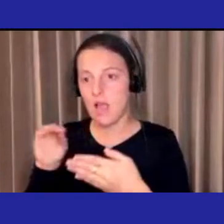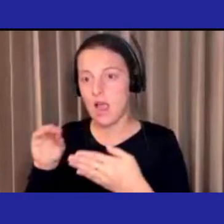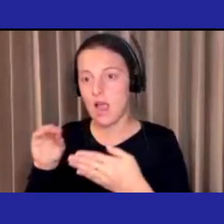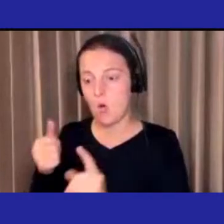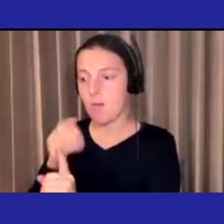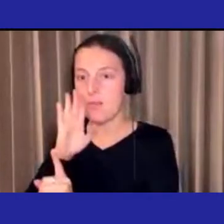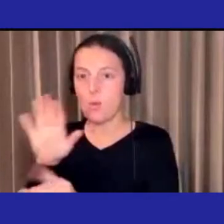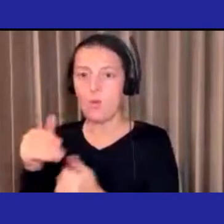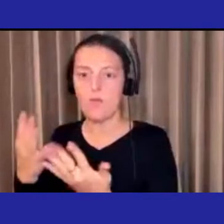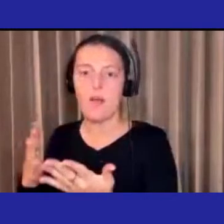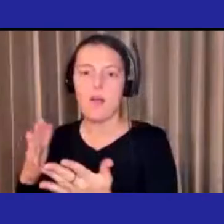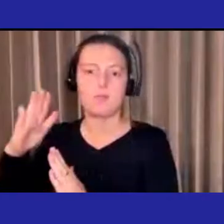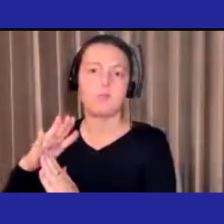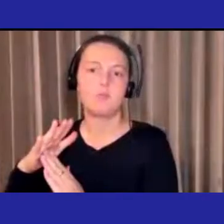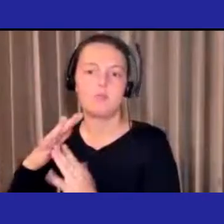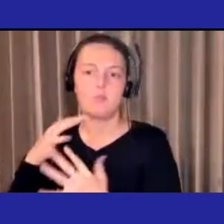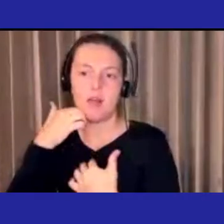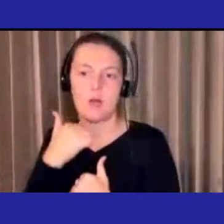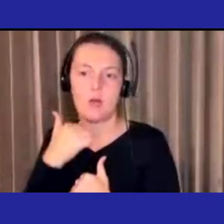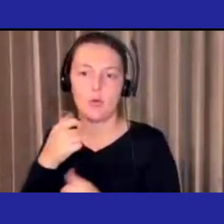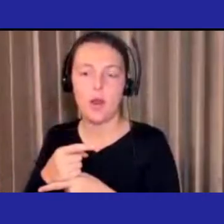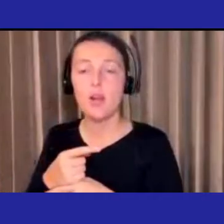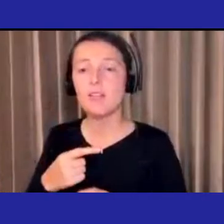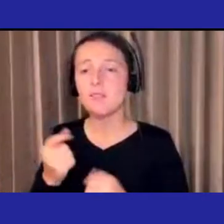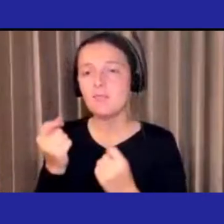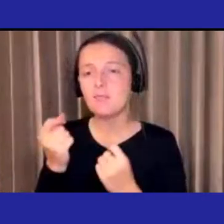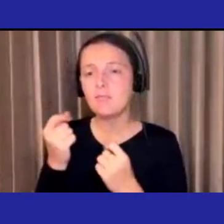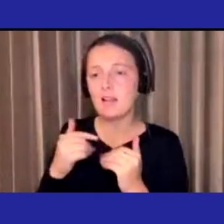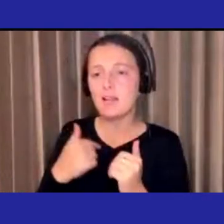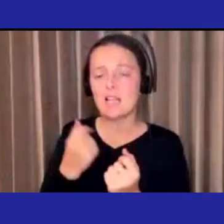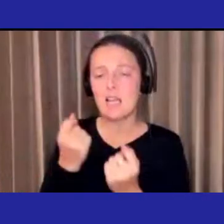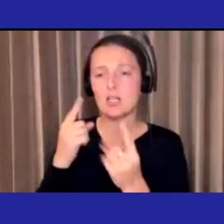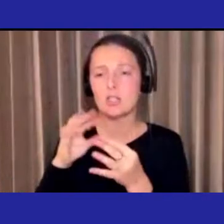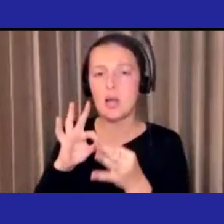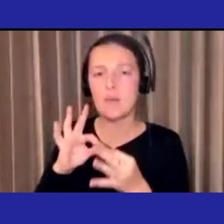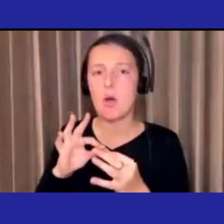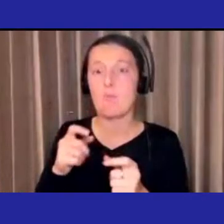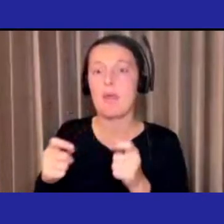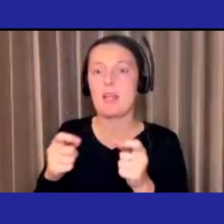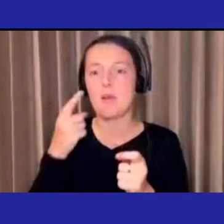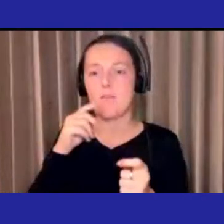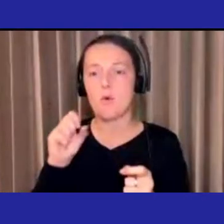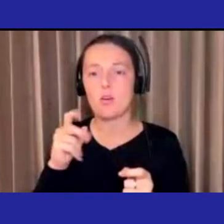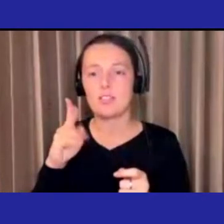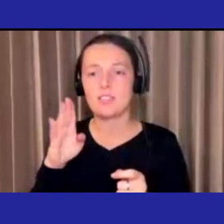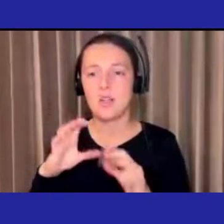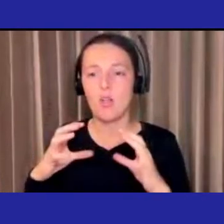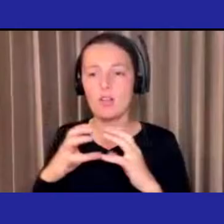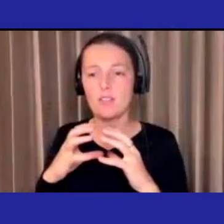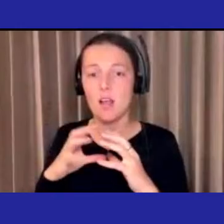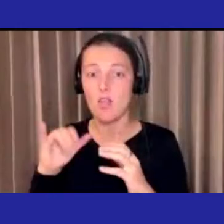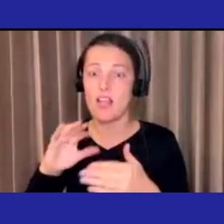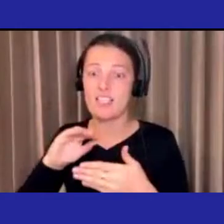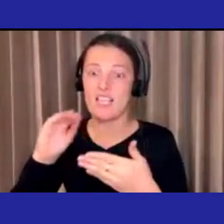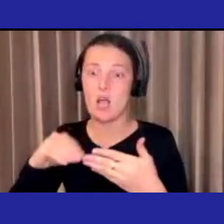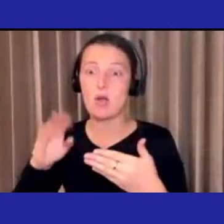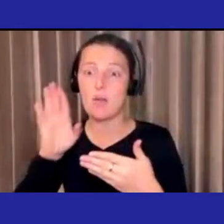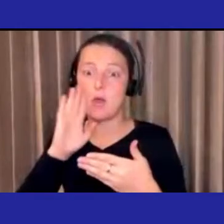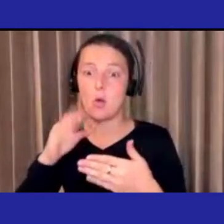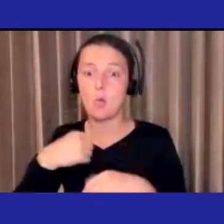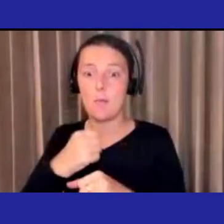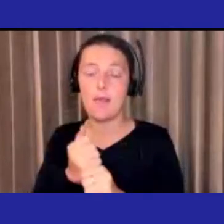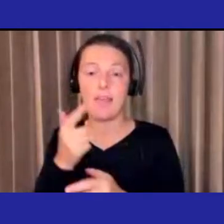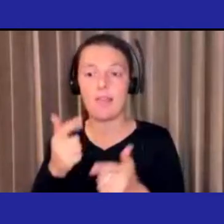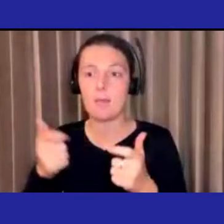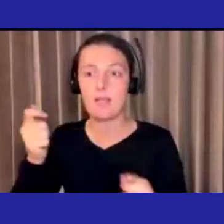I understand about management of sickle cell, that's the outcome that makes the biggest difference, Yeah. right? I mean, you want